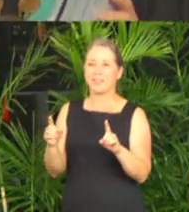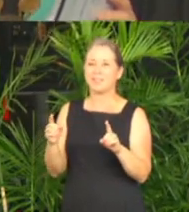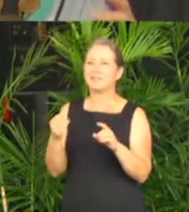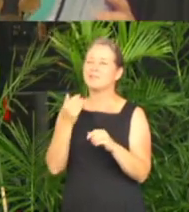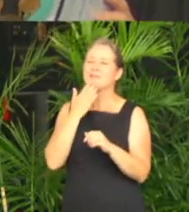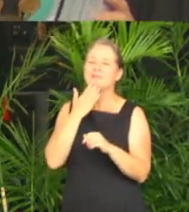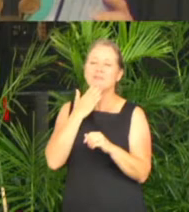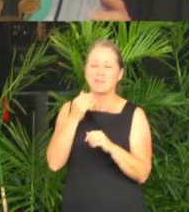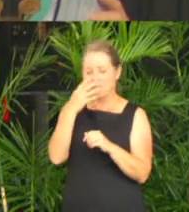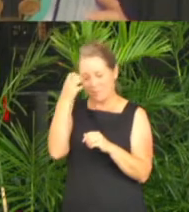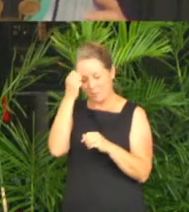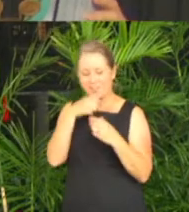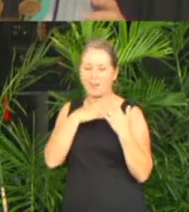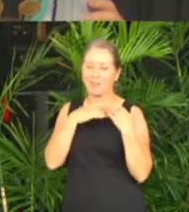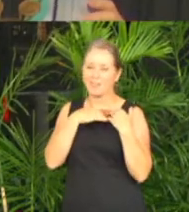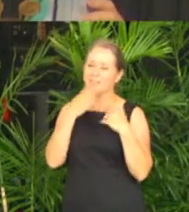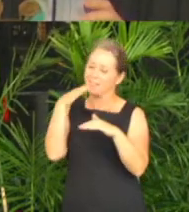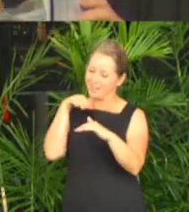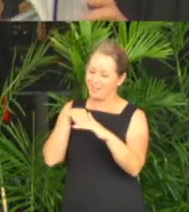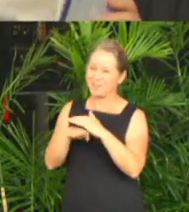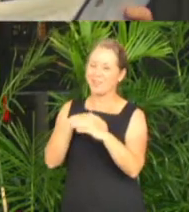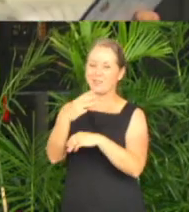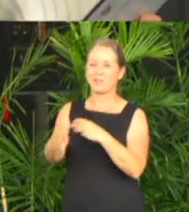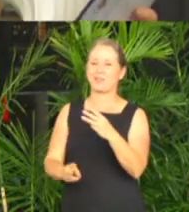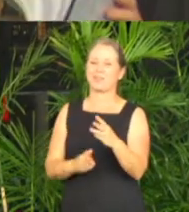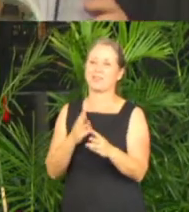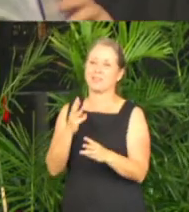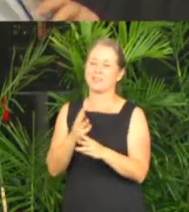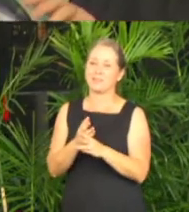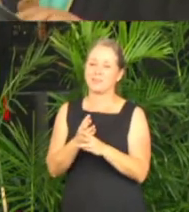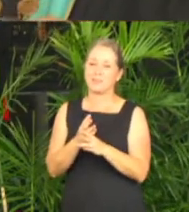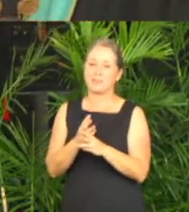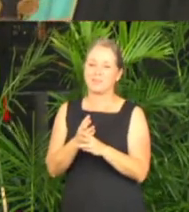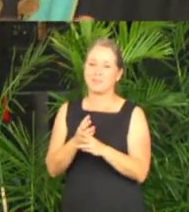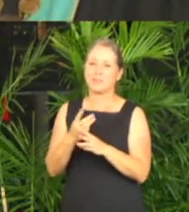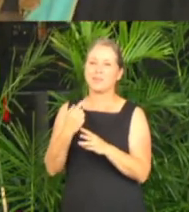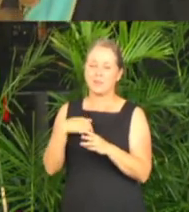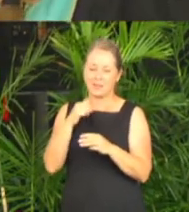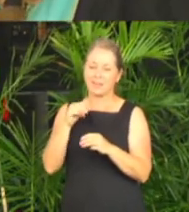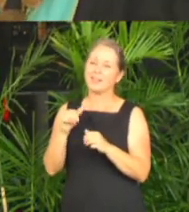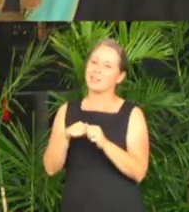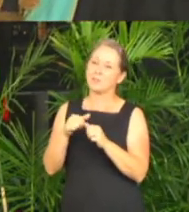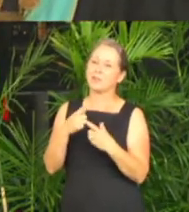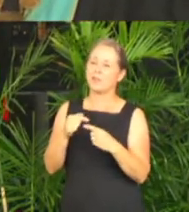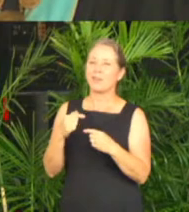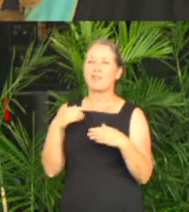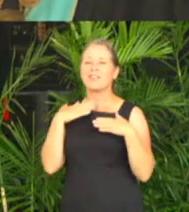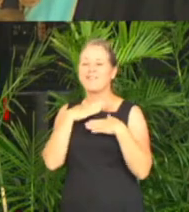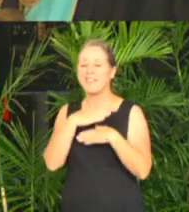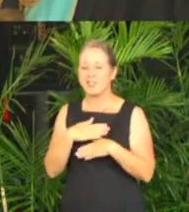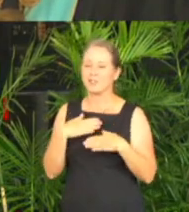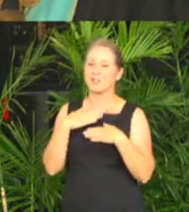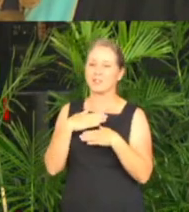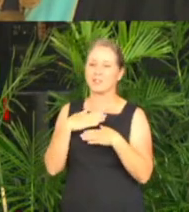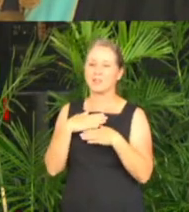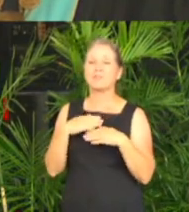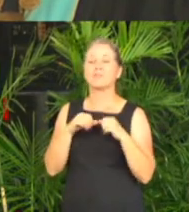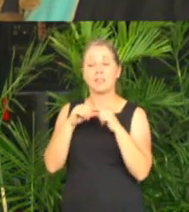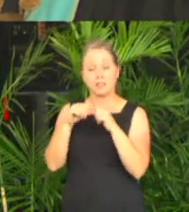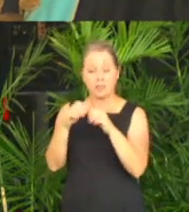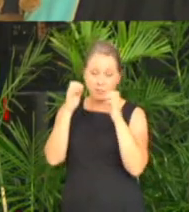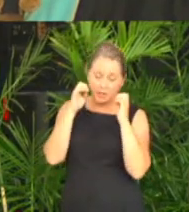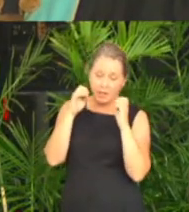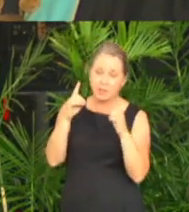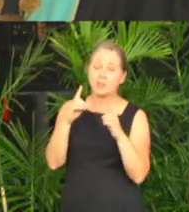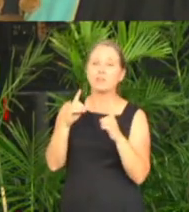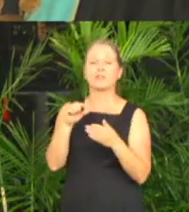in our hearts, and enter the world. We each will go on our own adventure, be it continuing our